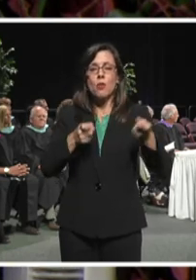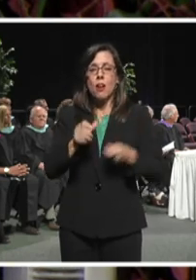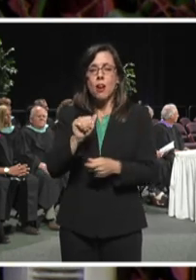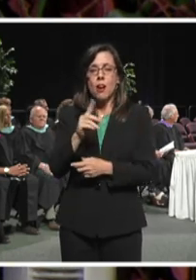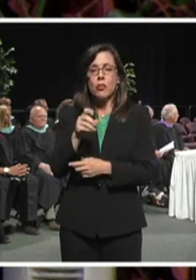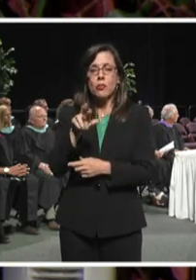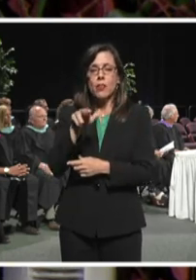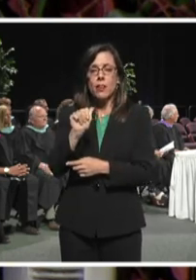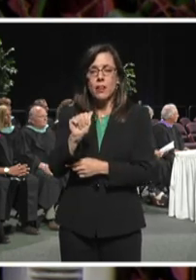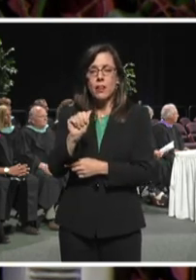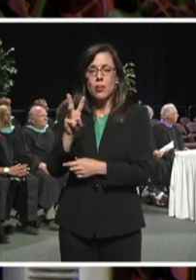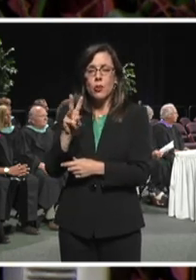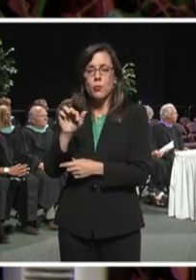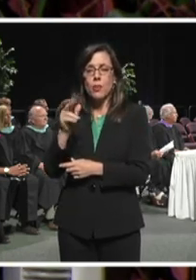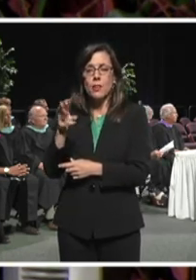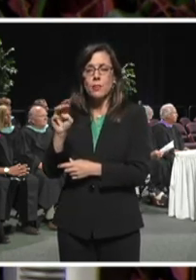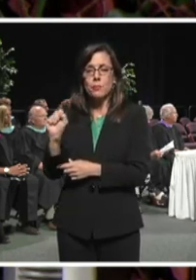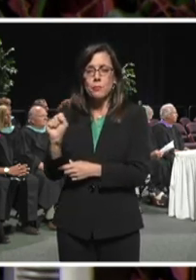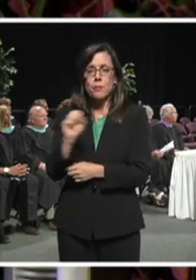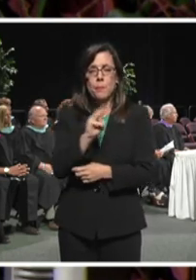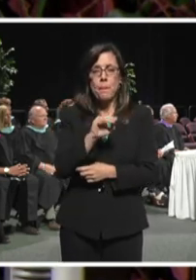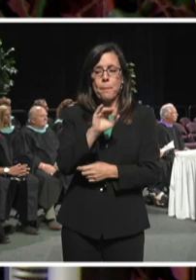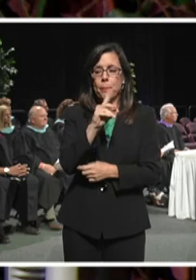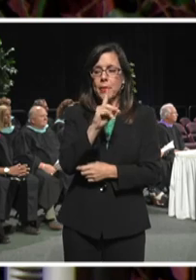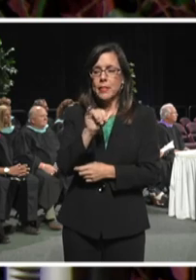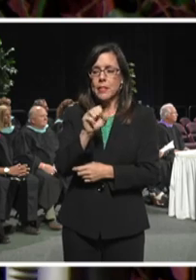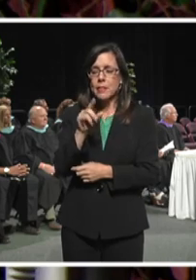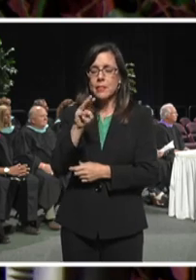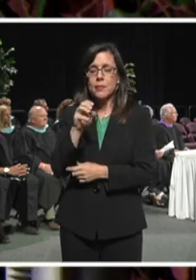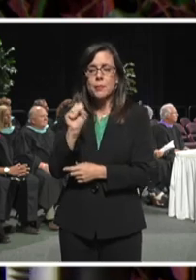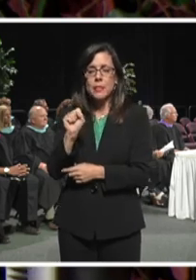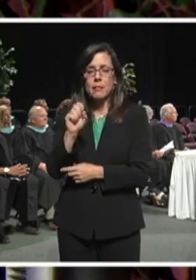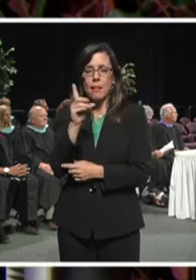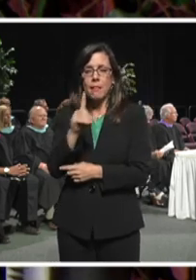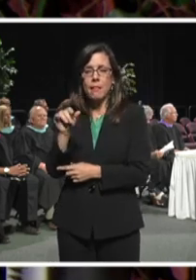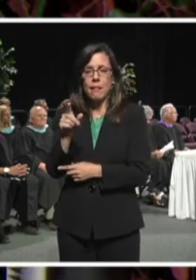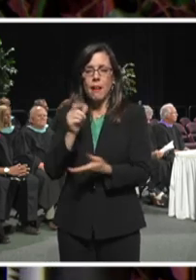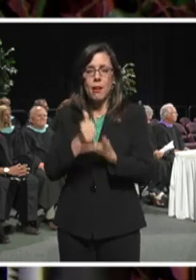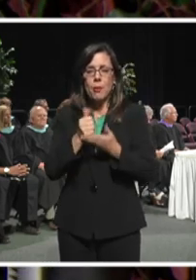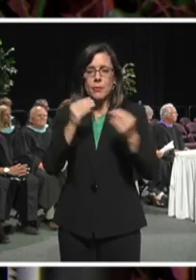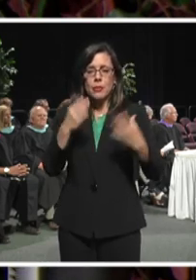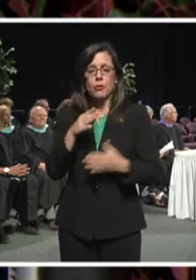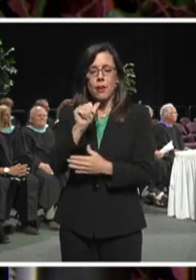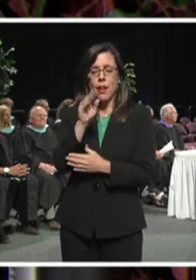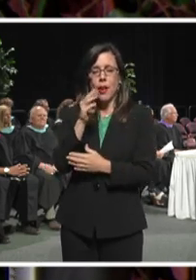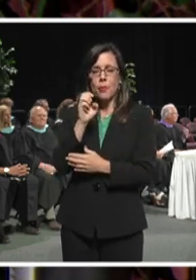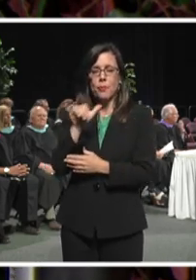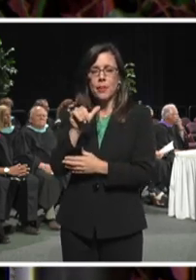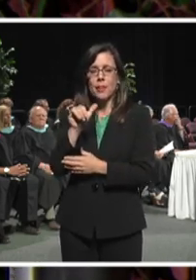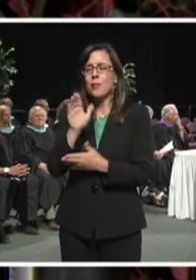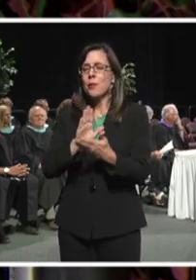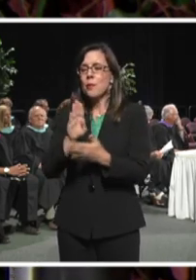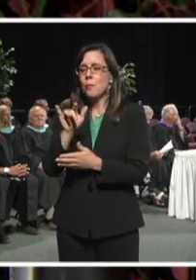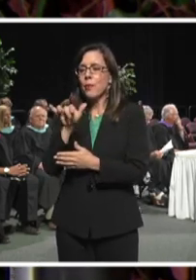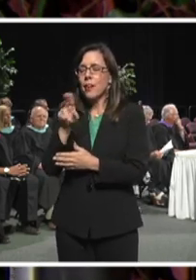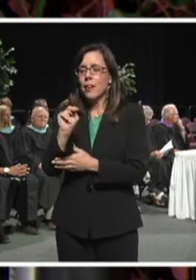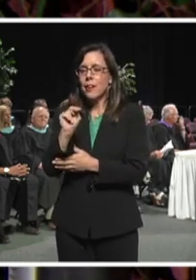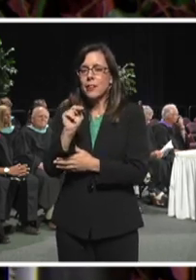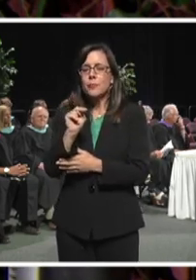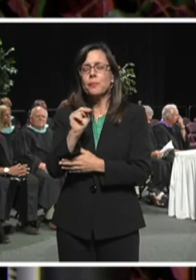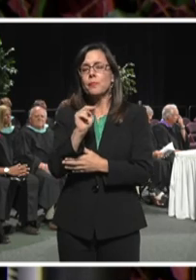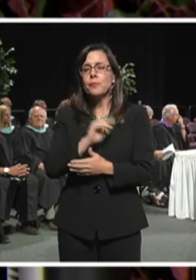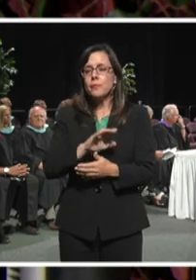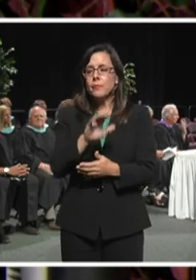Andrea Williams, Mindy Simmons, our DI helping teacher, Abby Bryan, our college career specialist, our